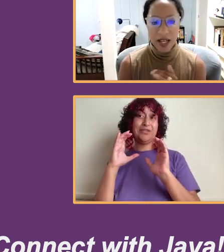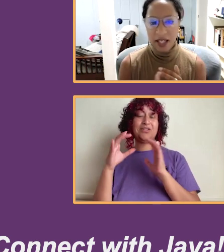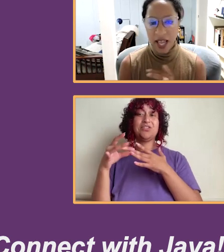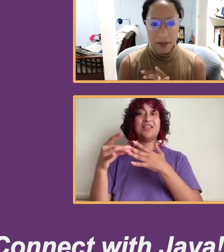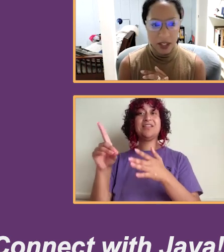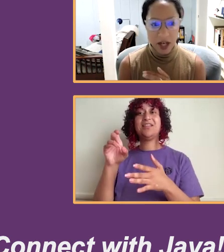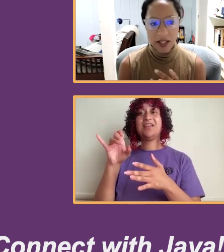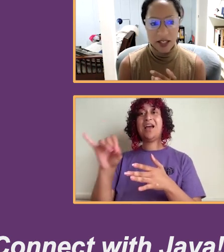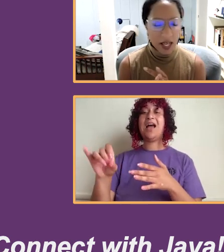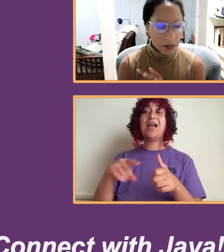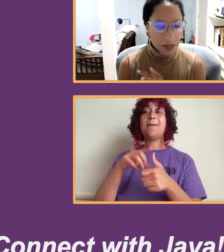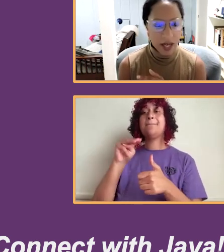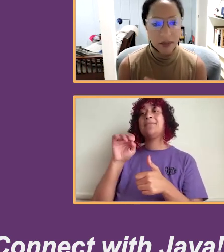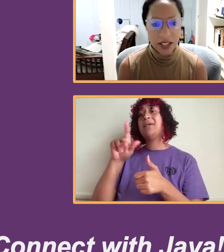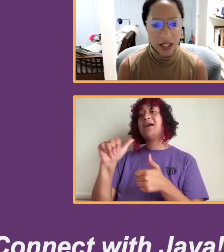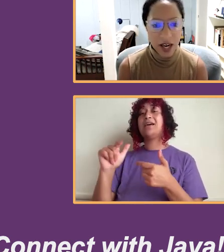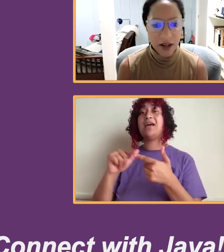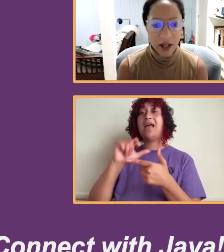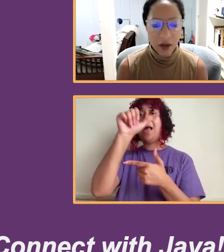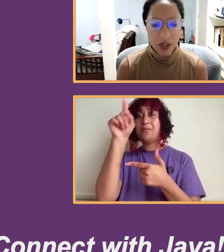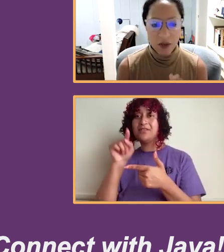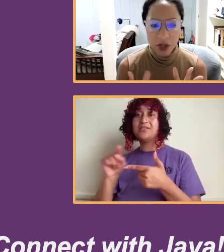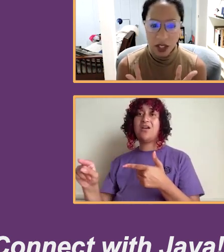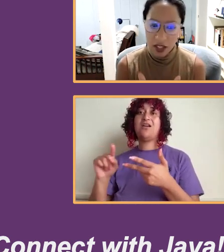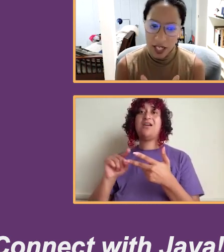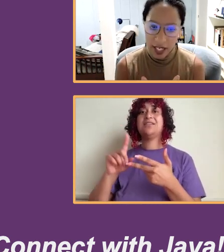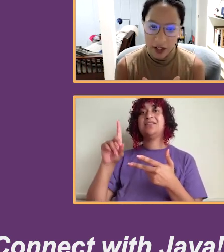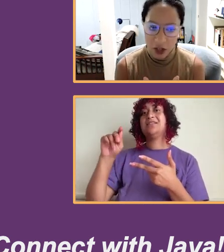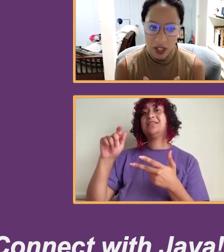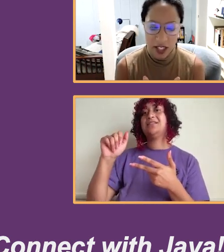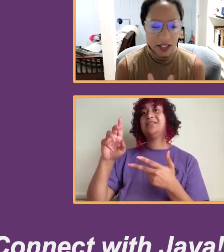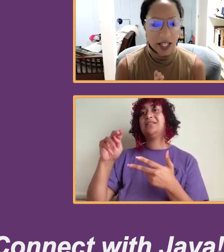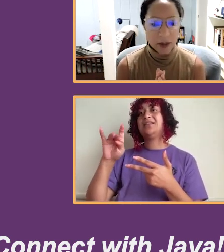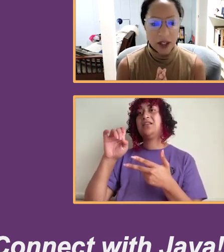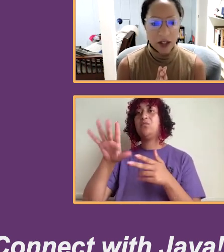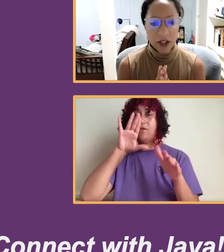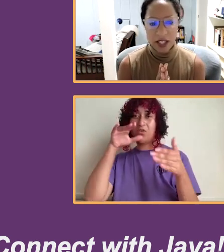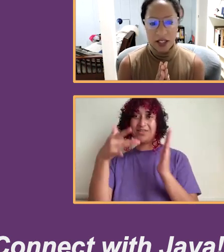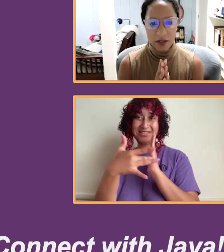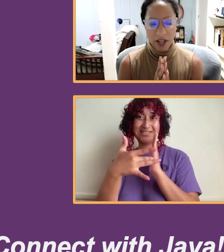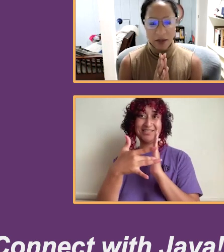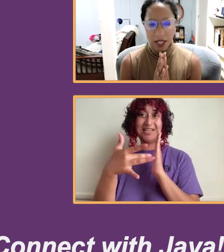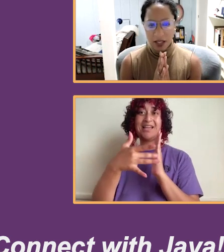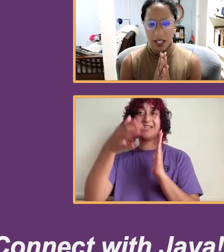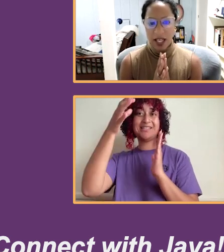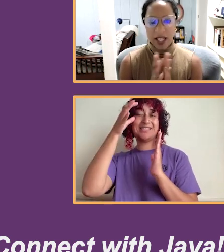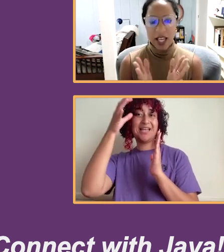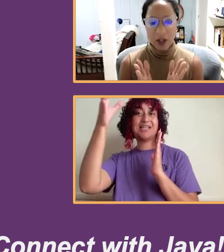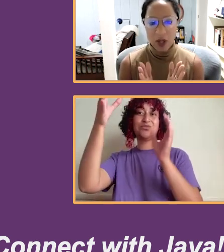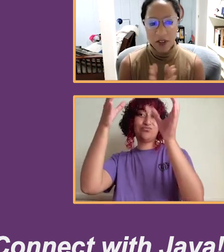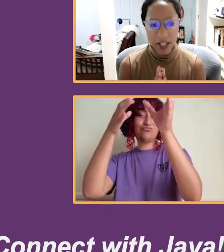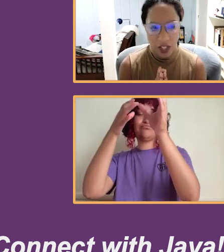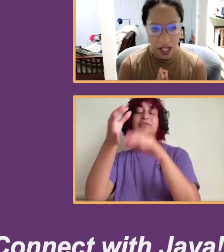at Meta, Amazon, Tandem Diabetes Care, with a focus on the tech industry, and as an expert in learning and development